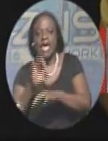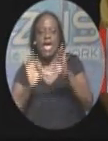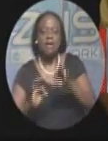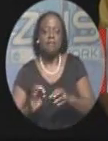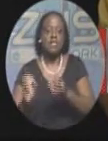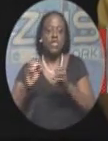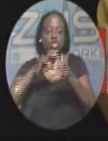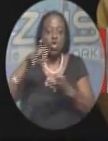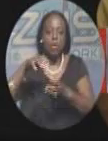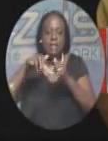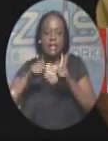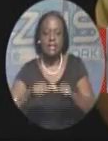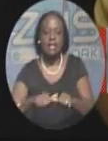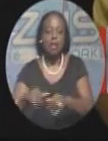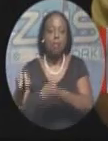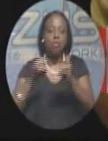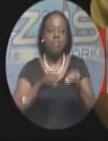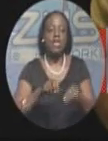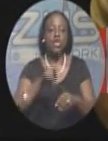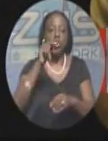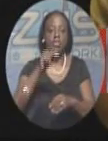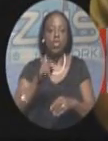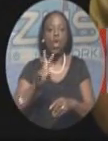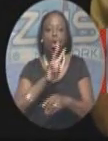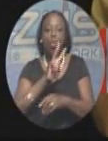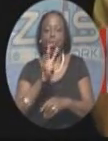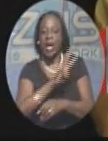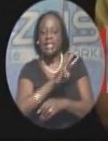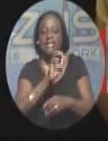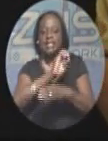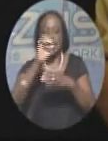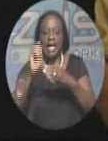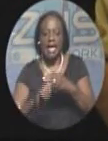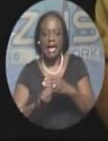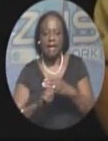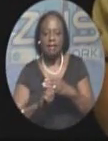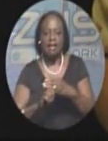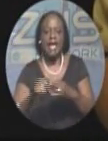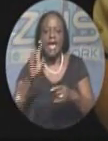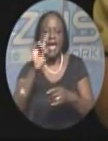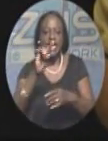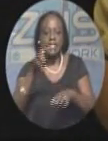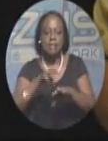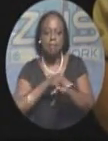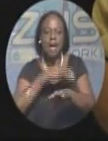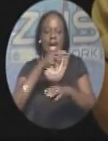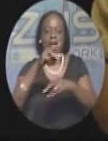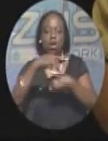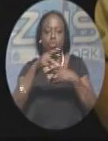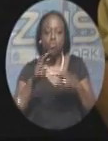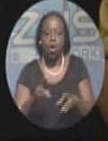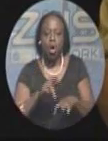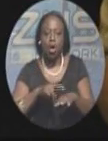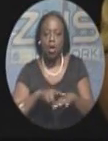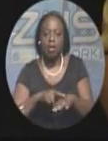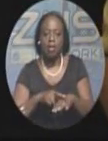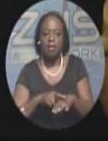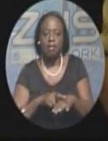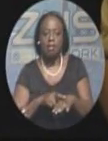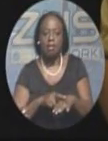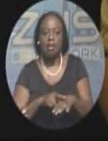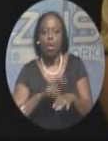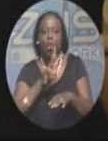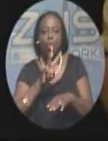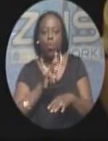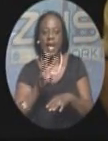north, West End Grand Bahama, 8 Mile Rock, Holmes's Rock, the general coastline. And again, I repeat, Bimini, you